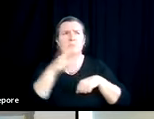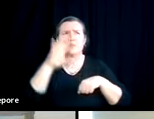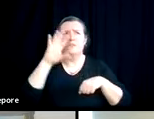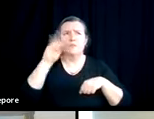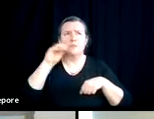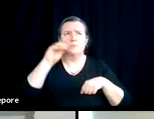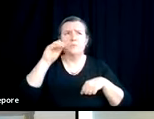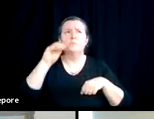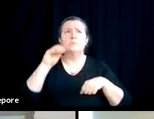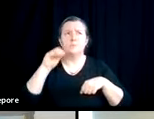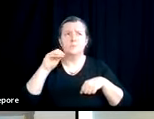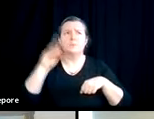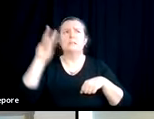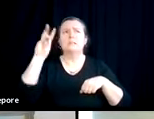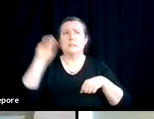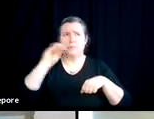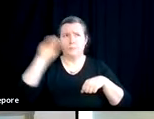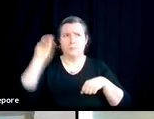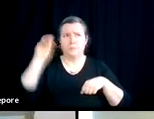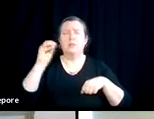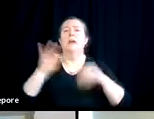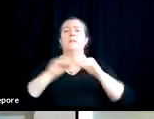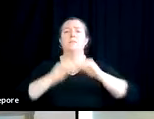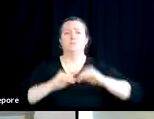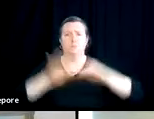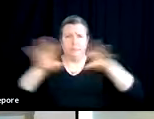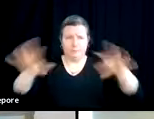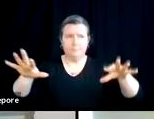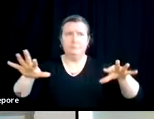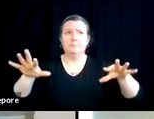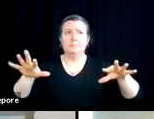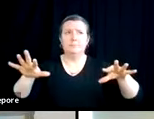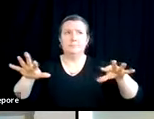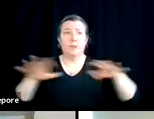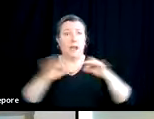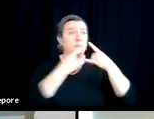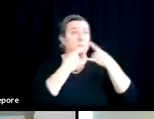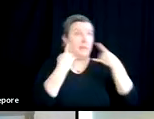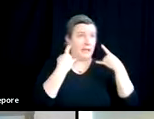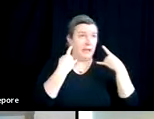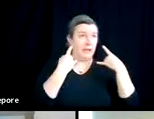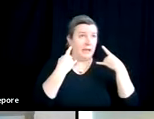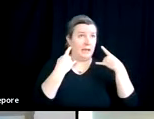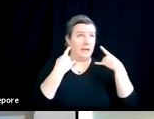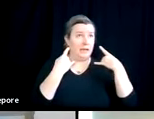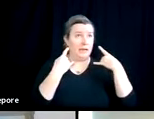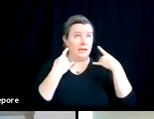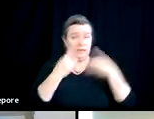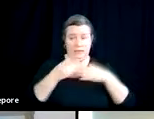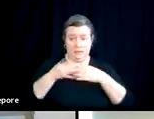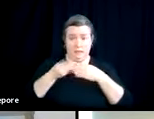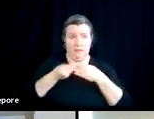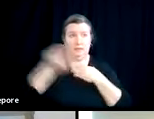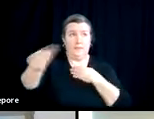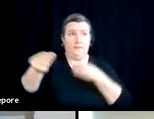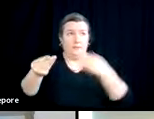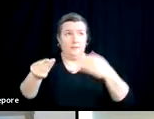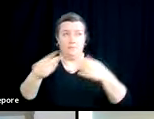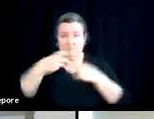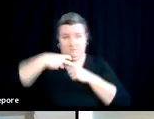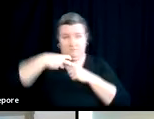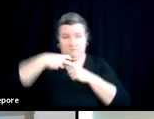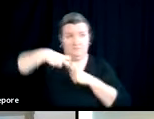60%. Mask wearing can reduce the risk of spread from people who don't have symptoms or haven't developed symptoms